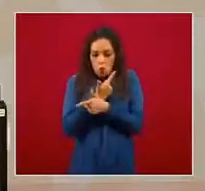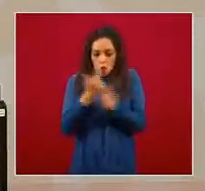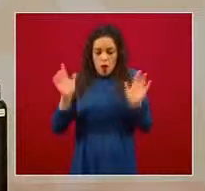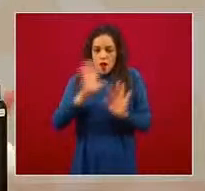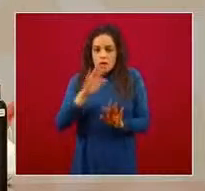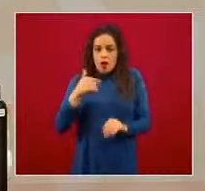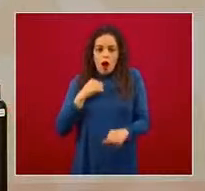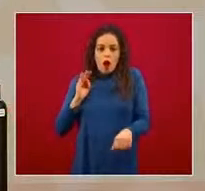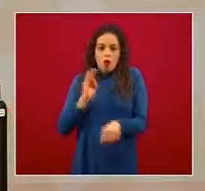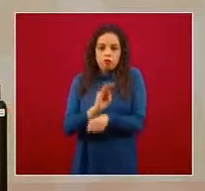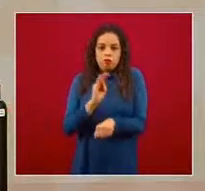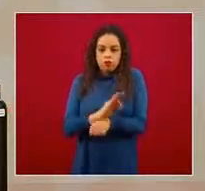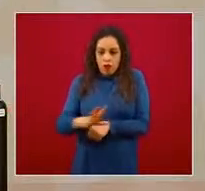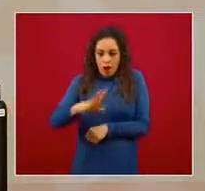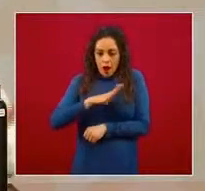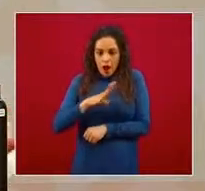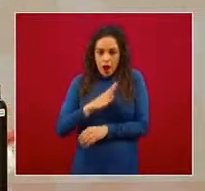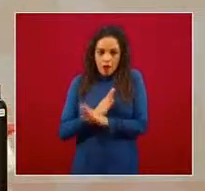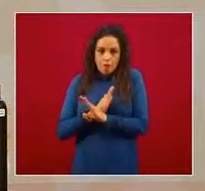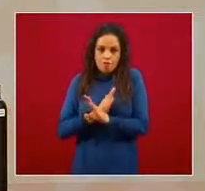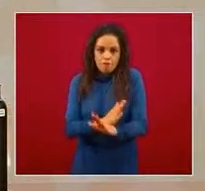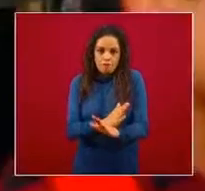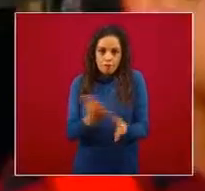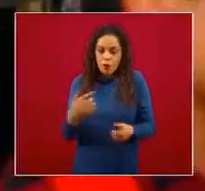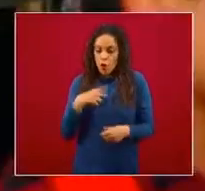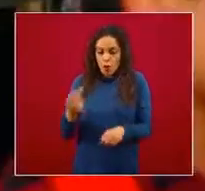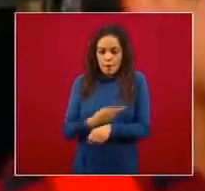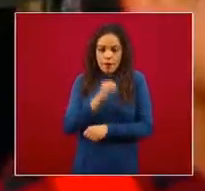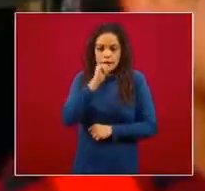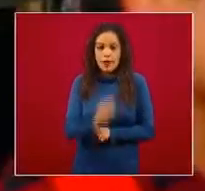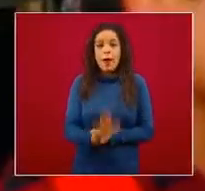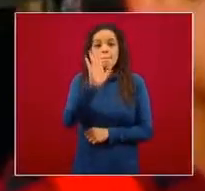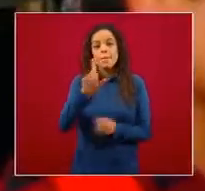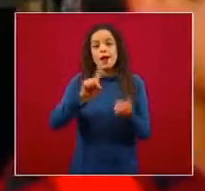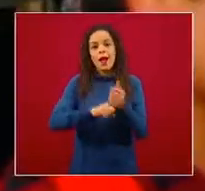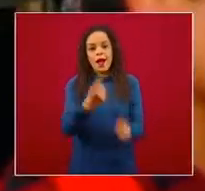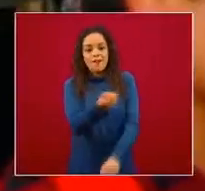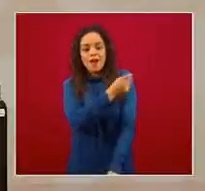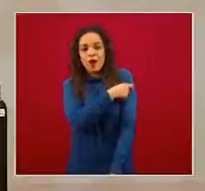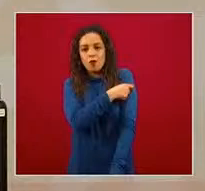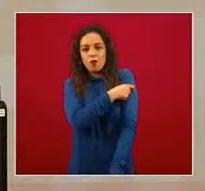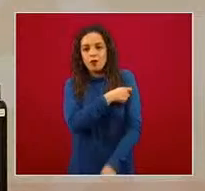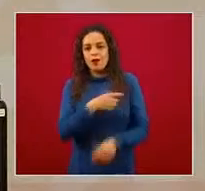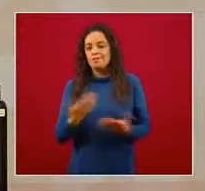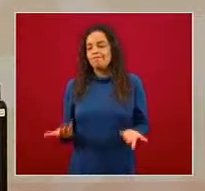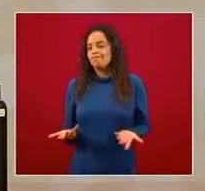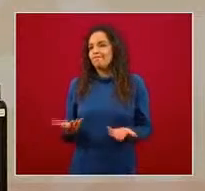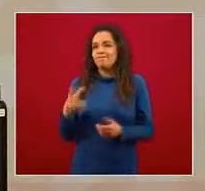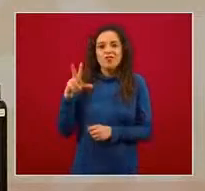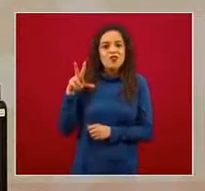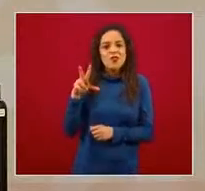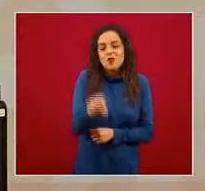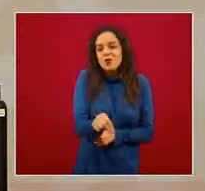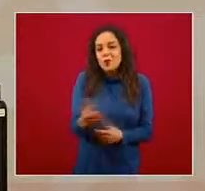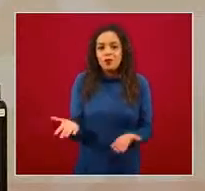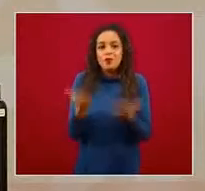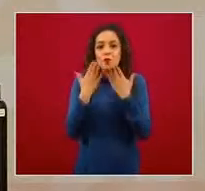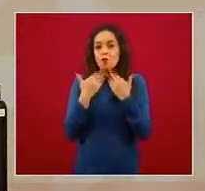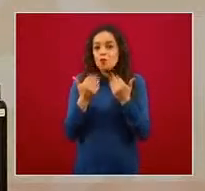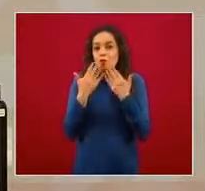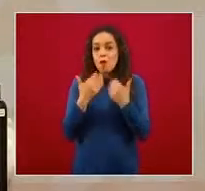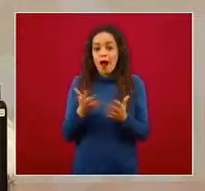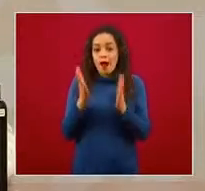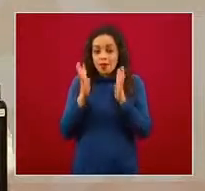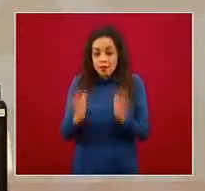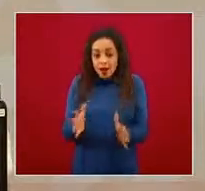protected. I can be outside. I can be out in the public. Nothing will happen to me. Just like if I were to have the vaccine.